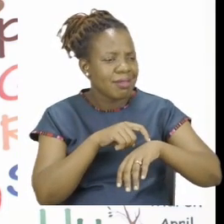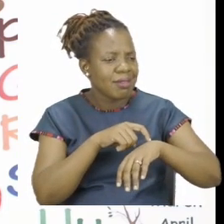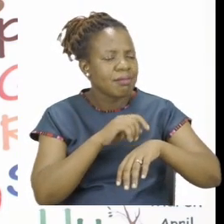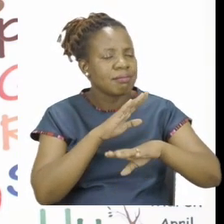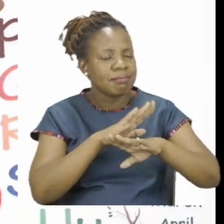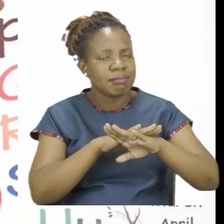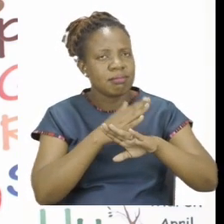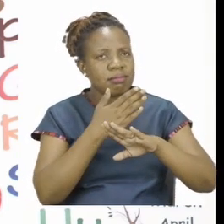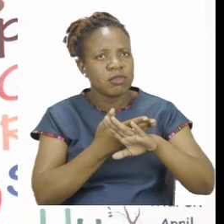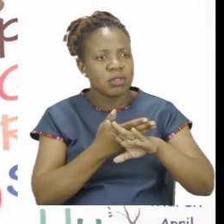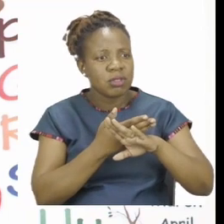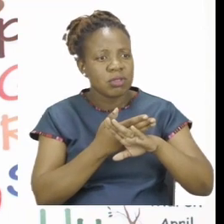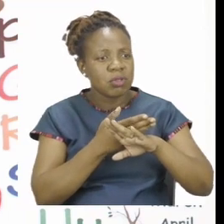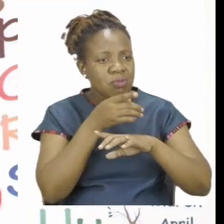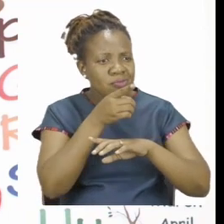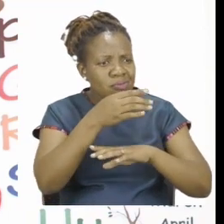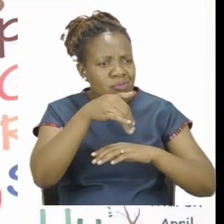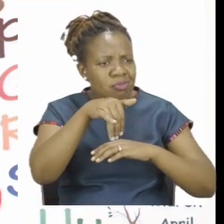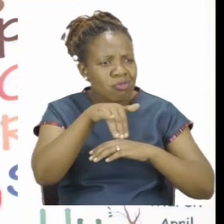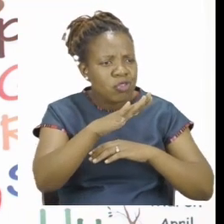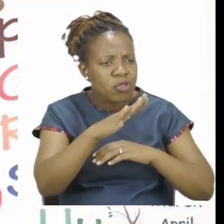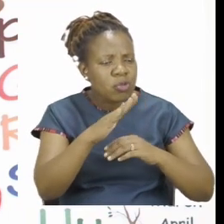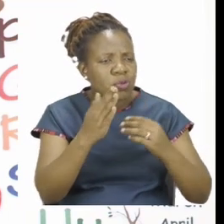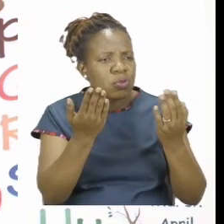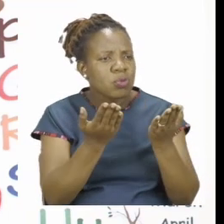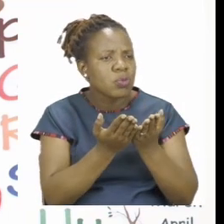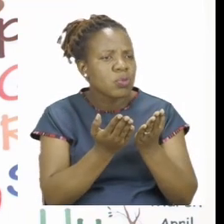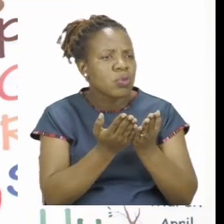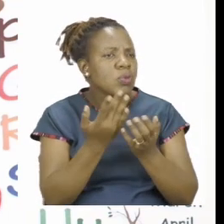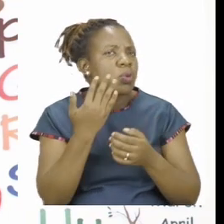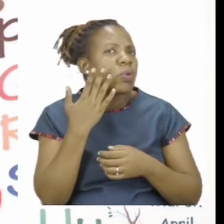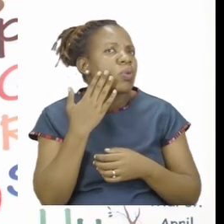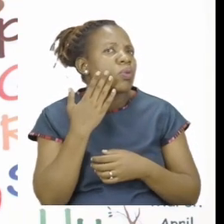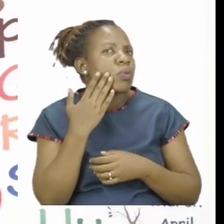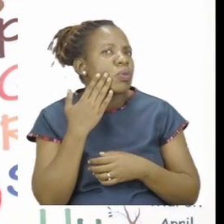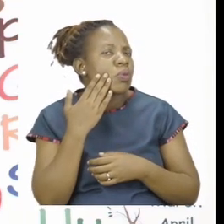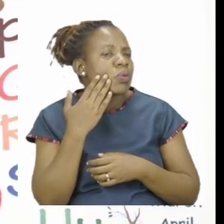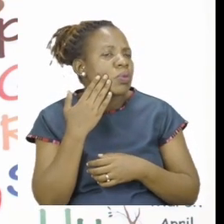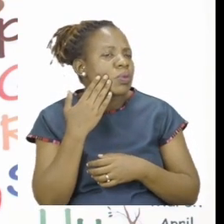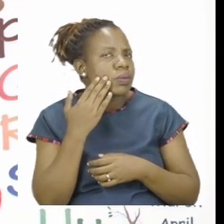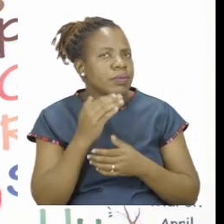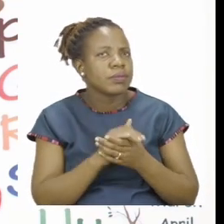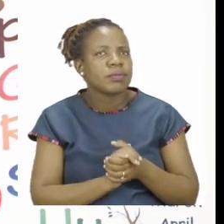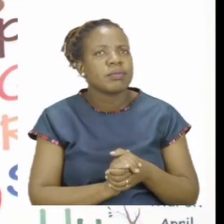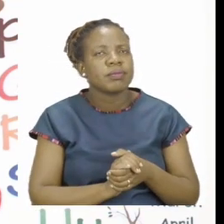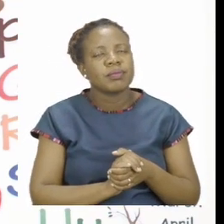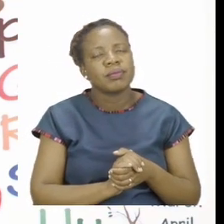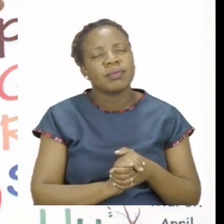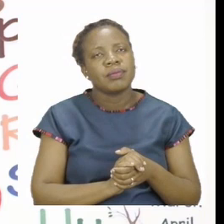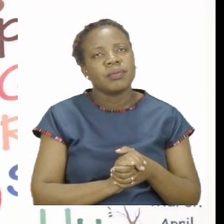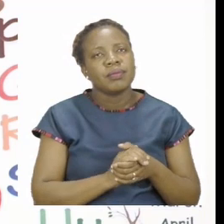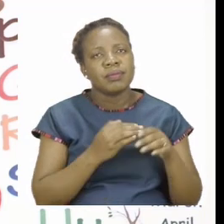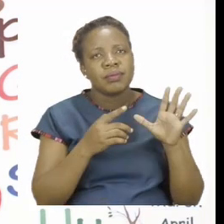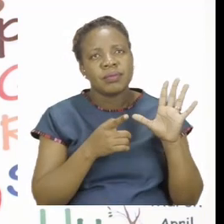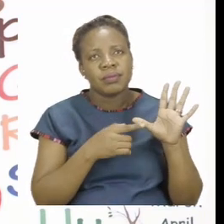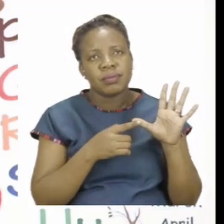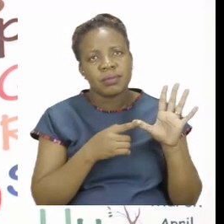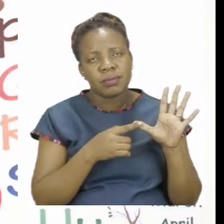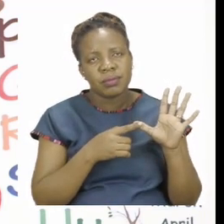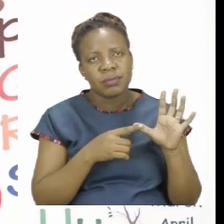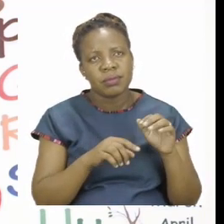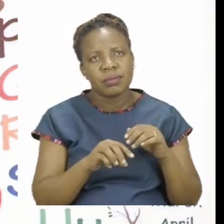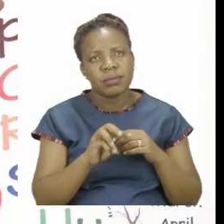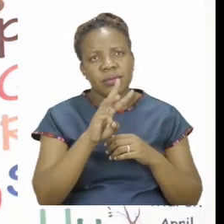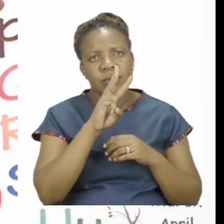have whom. Now, who is for person or people, but then whom is specifically